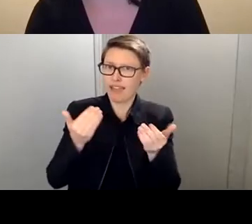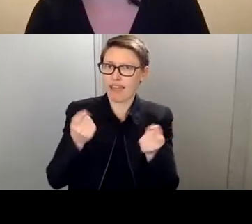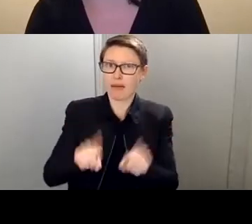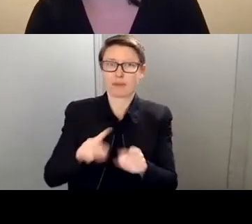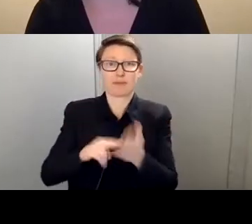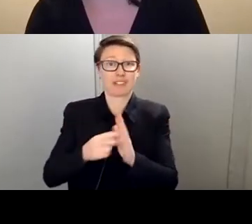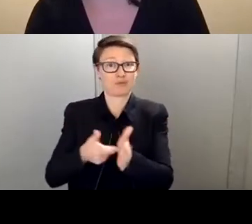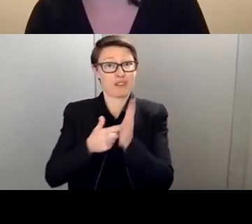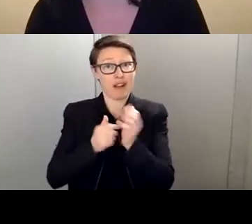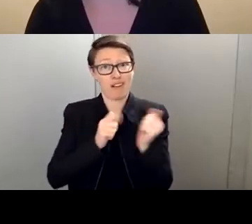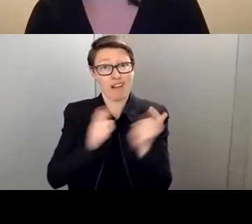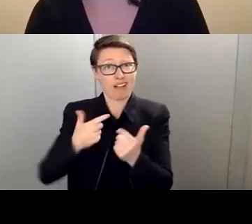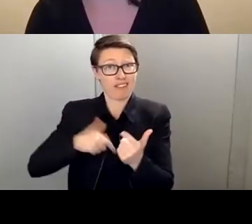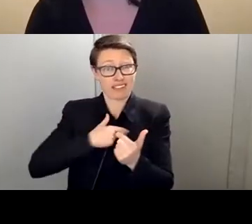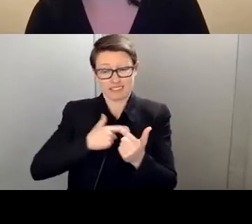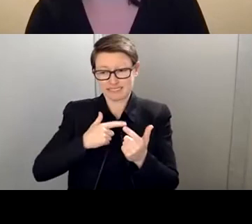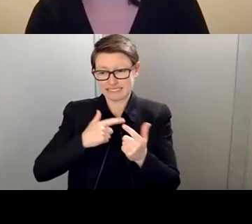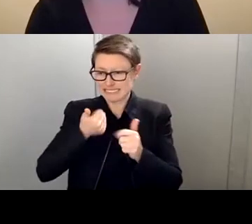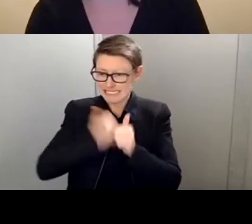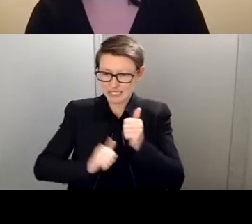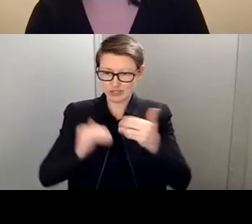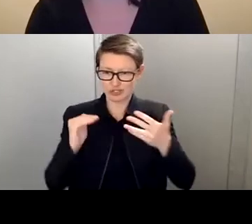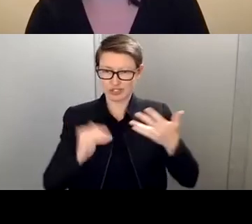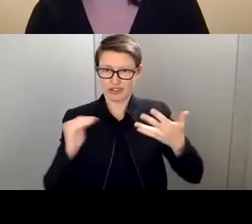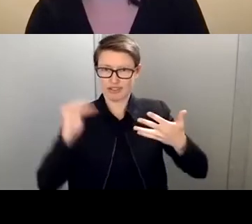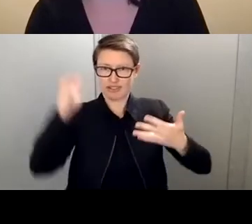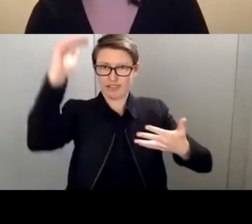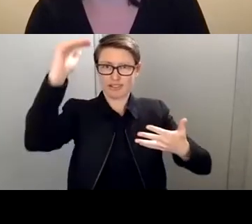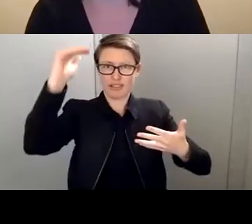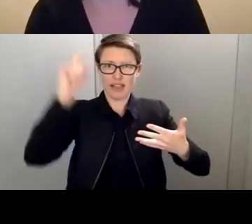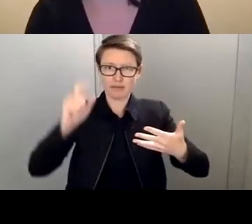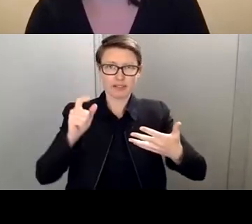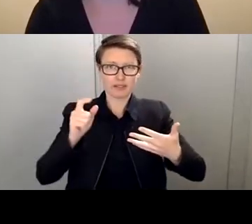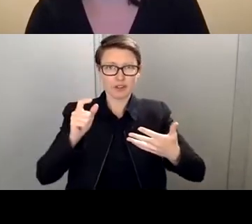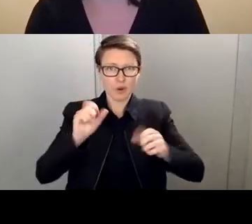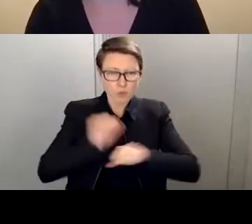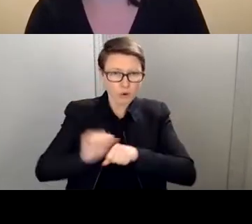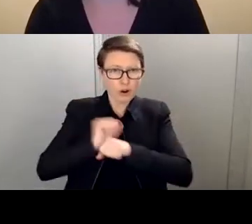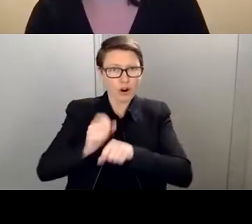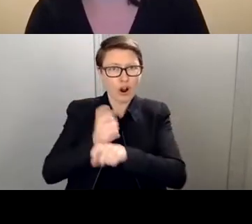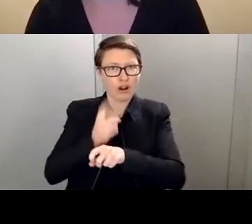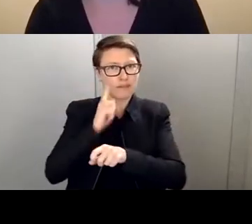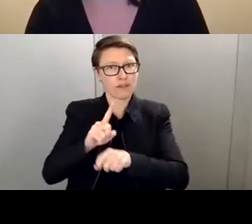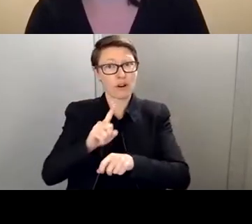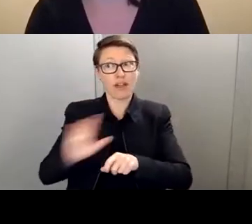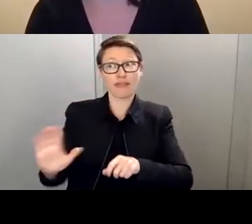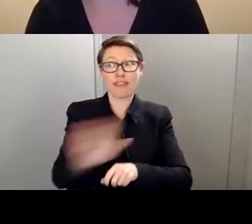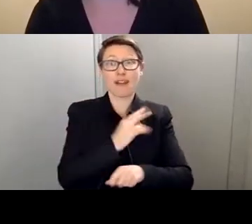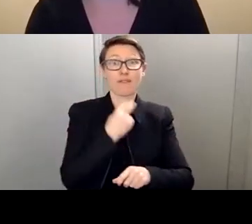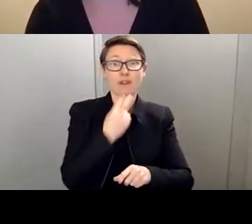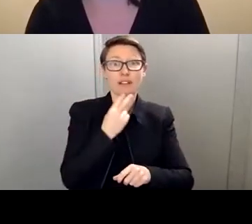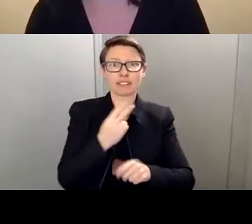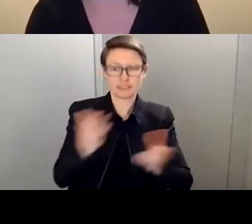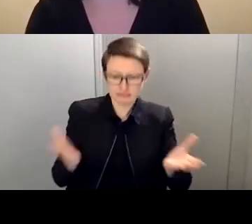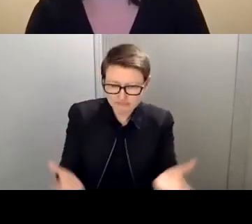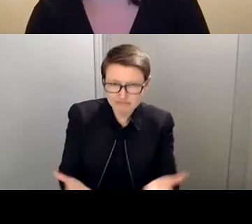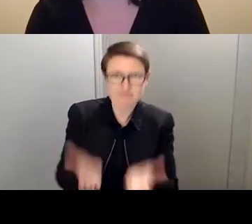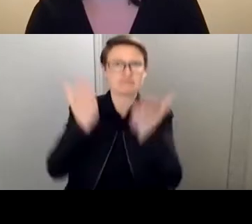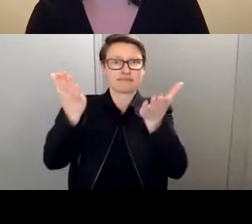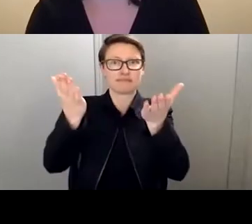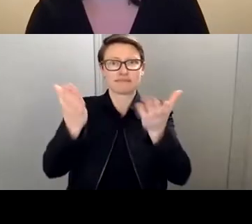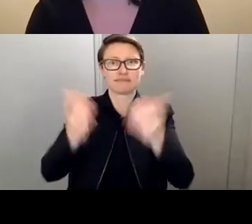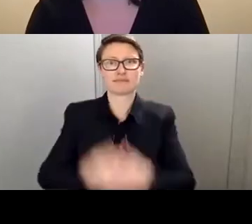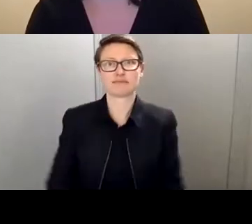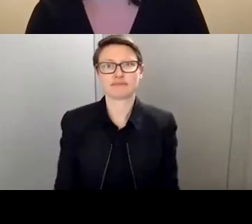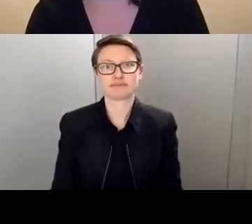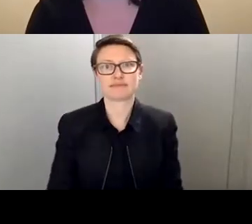process to get those voices elevated and, as Marcia said before, amplified. So, yeah.